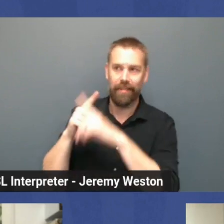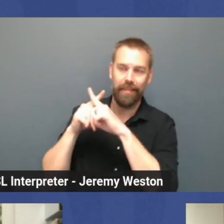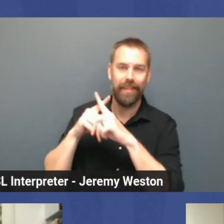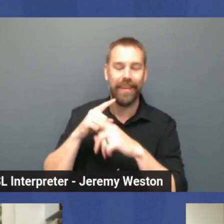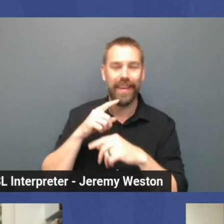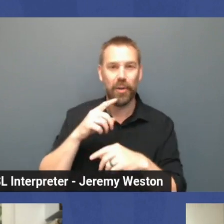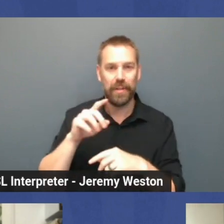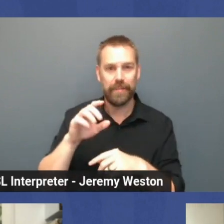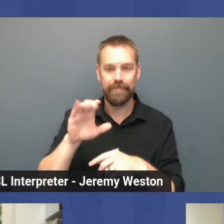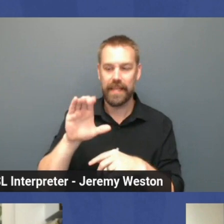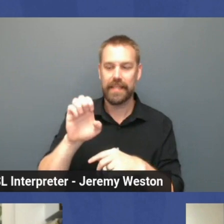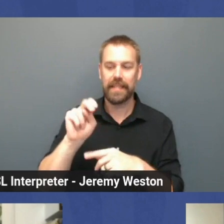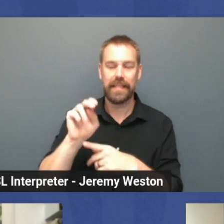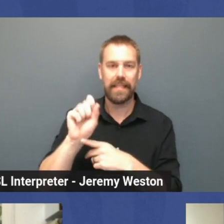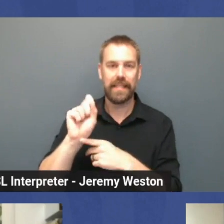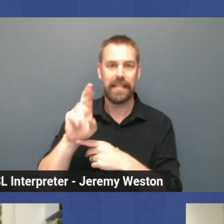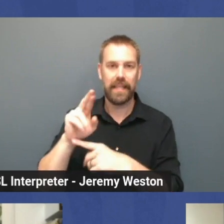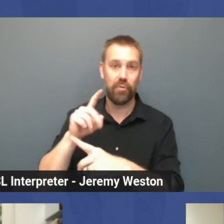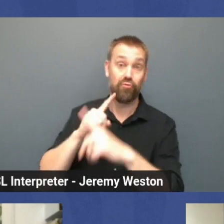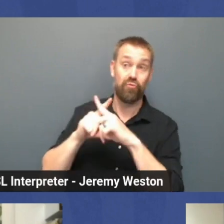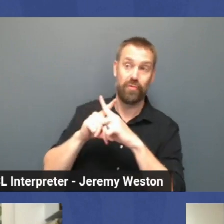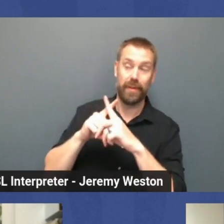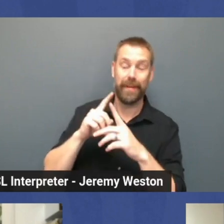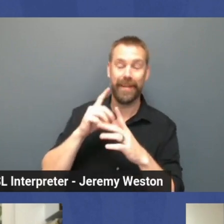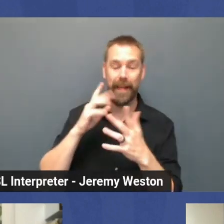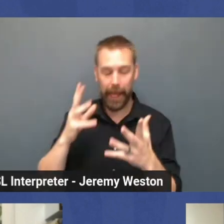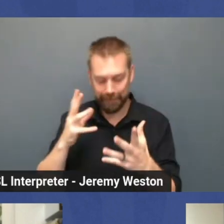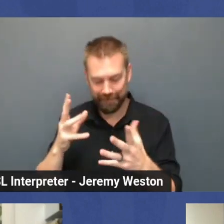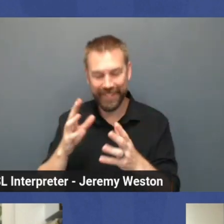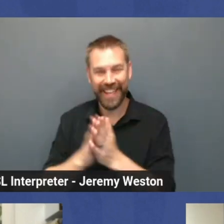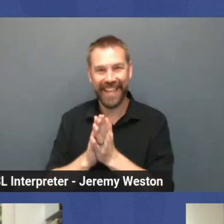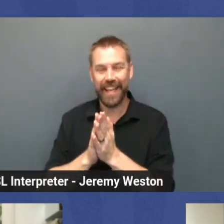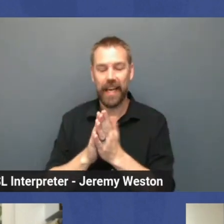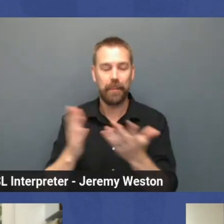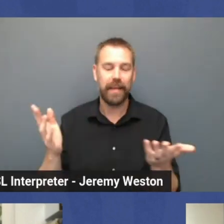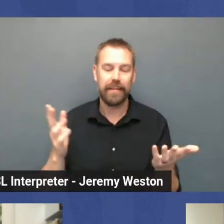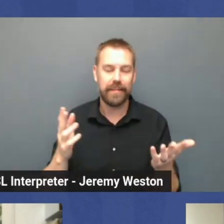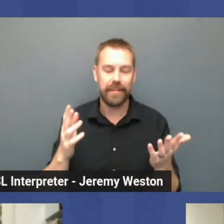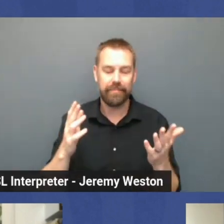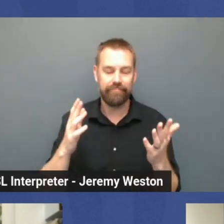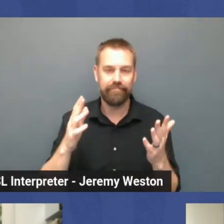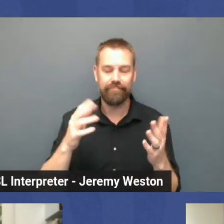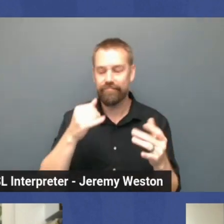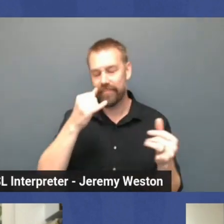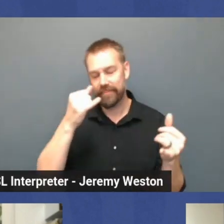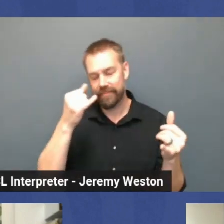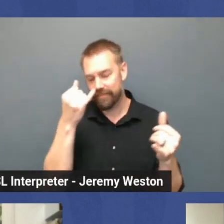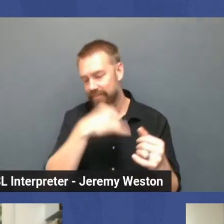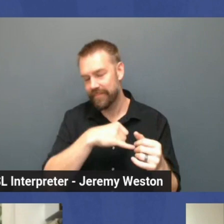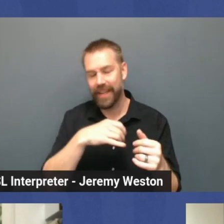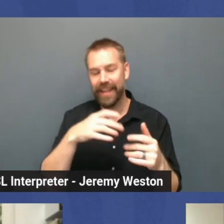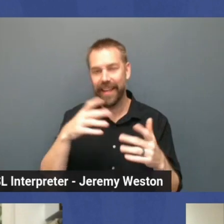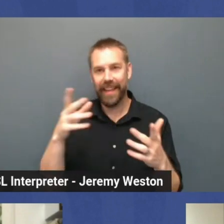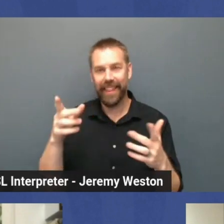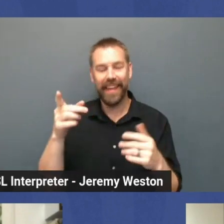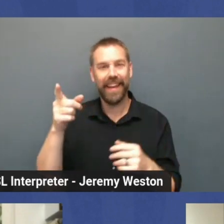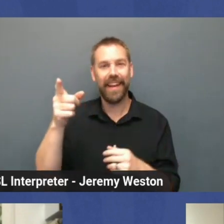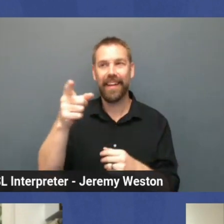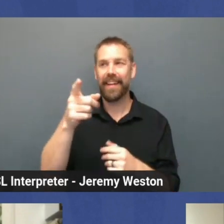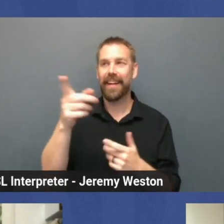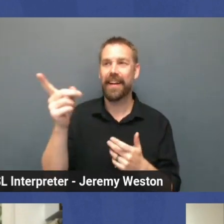sexual advocacy. It is absolutely ridiculous that I have been censored